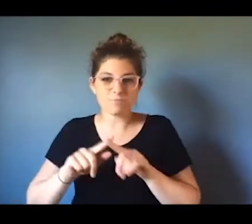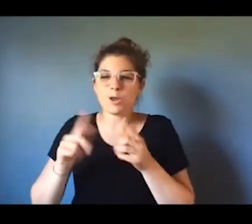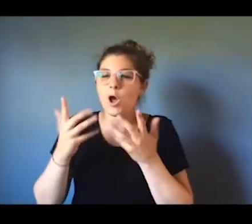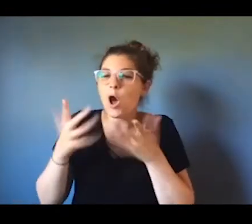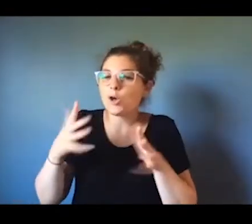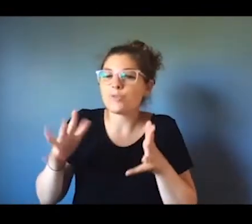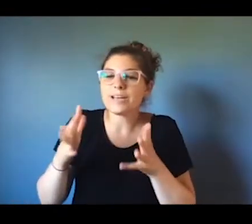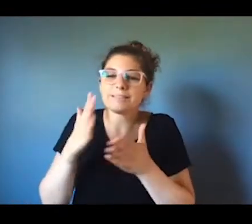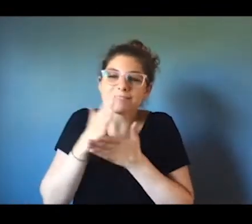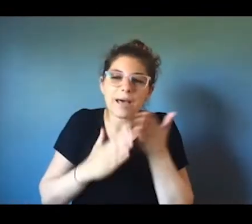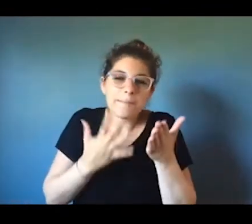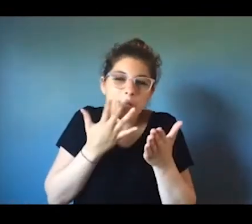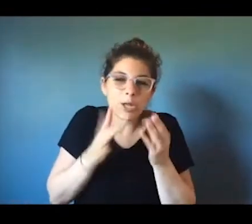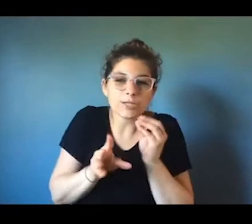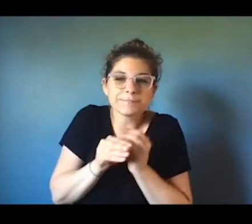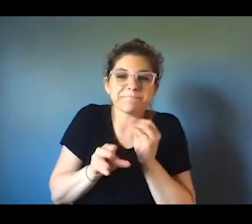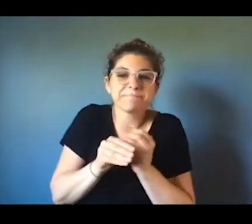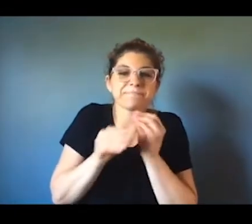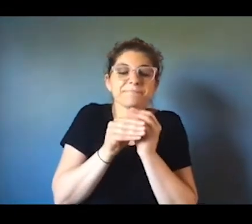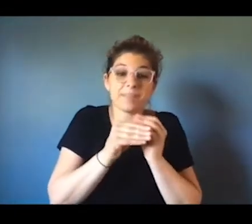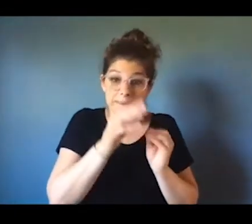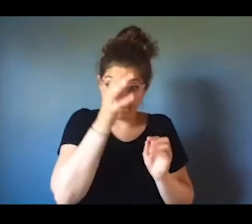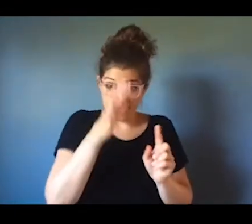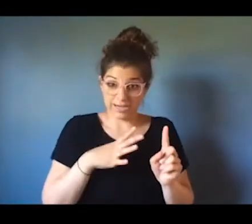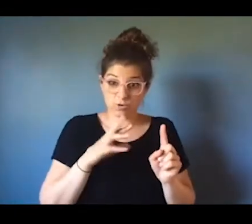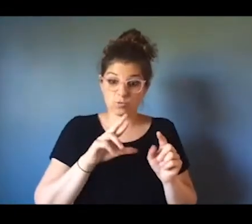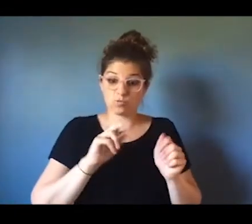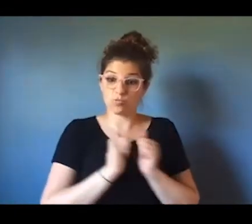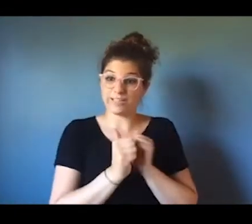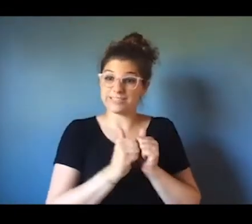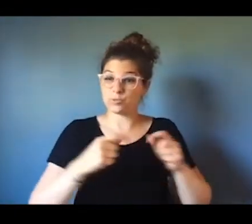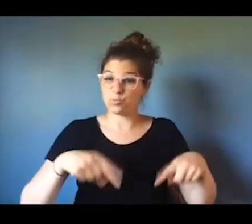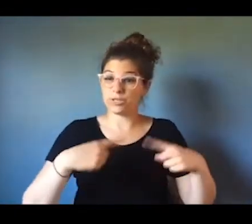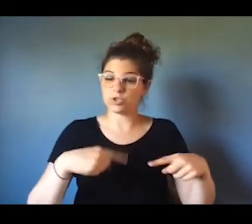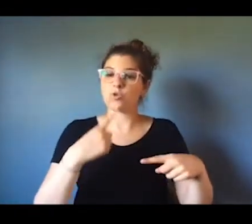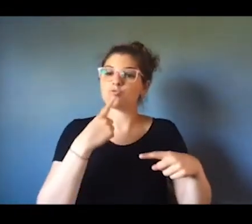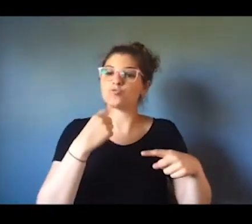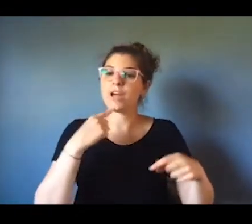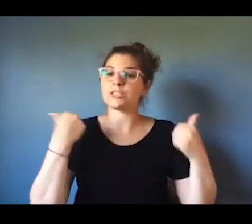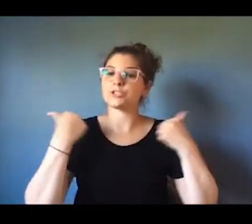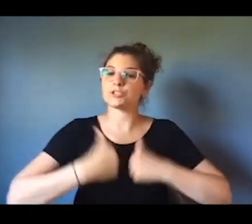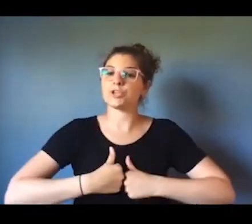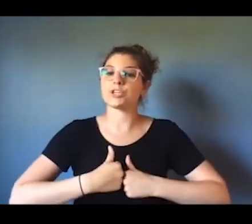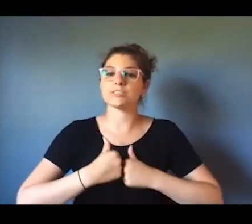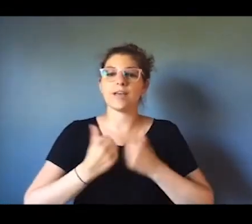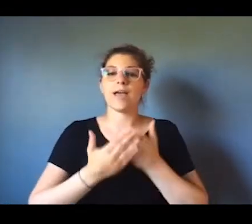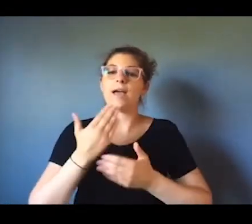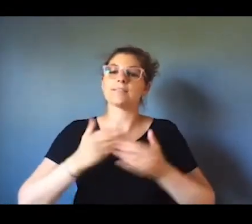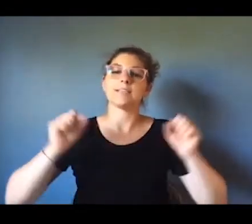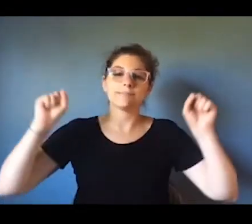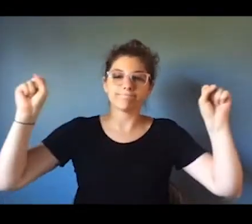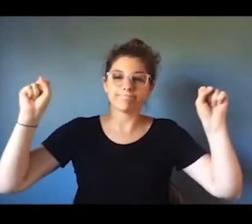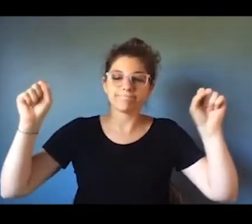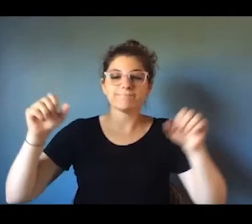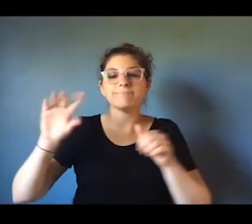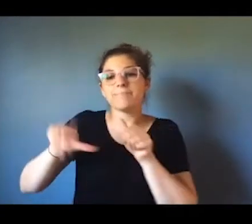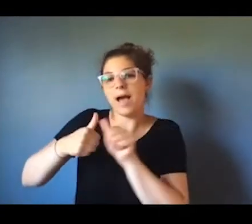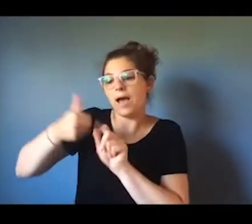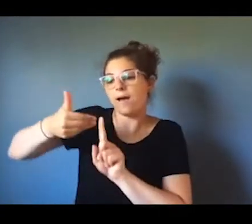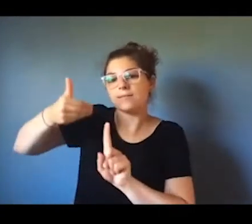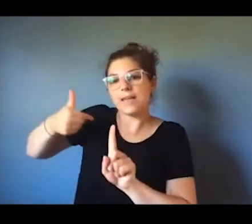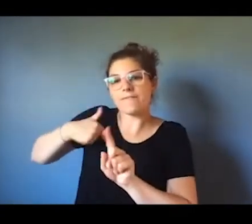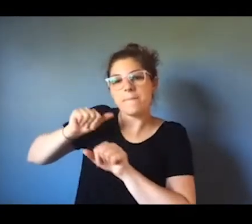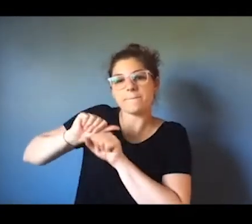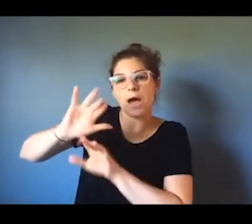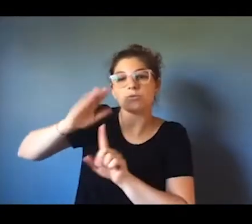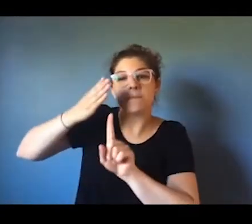but it's already getting filled with color. A young man in a racing wheelchair wears a red shirt, his arms stretched high over his head. Behind